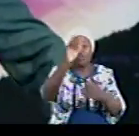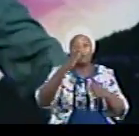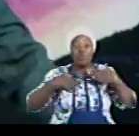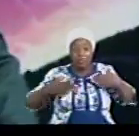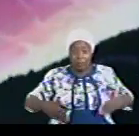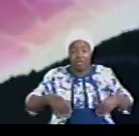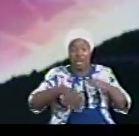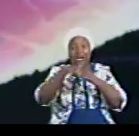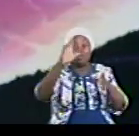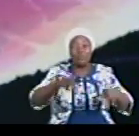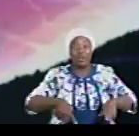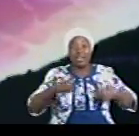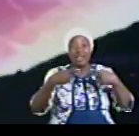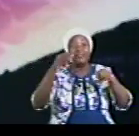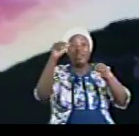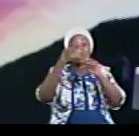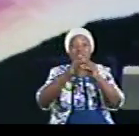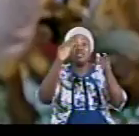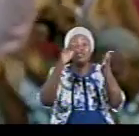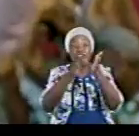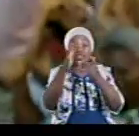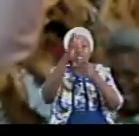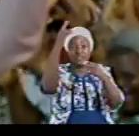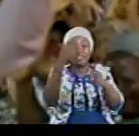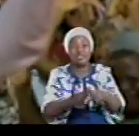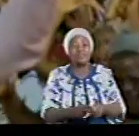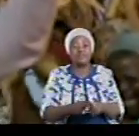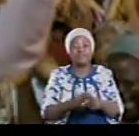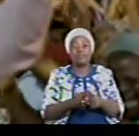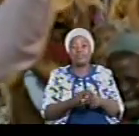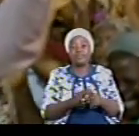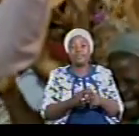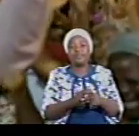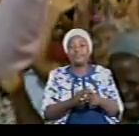of your life in Jesus name